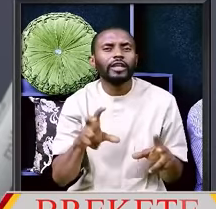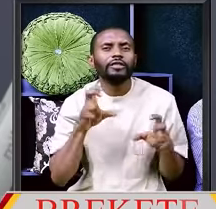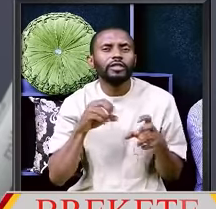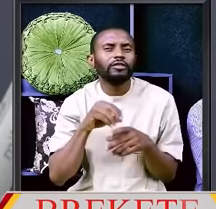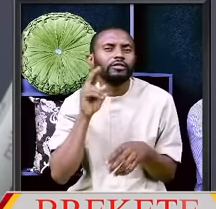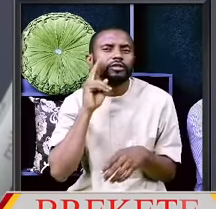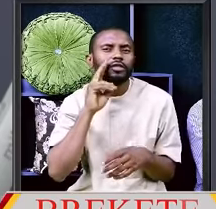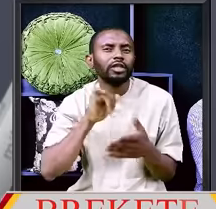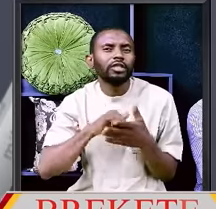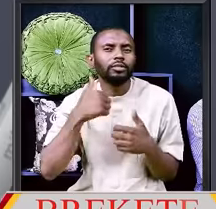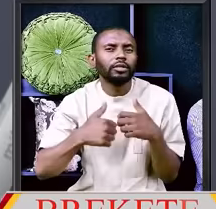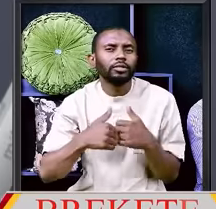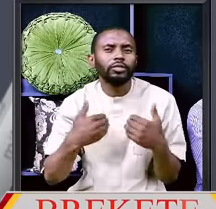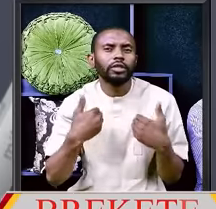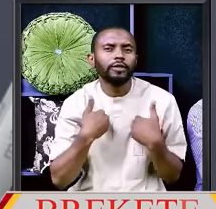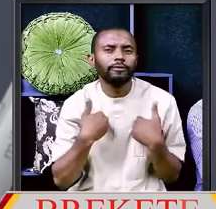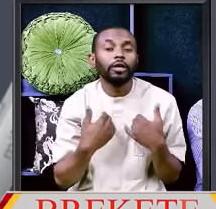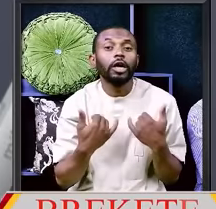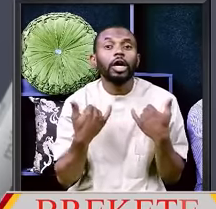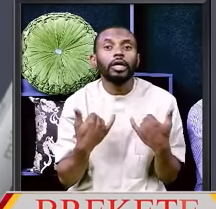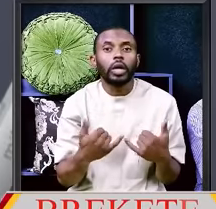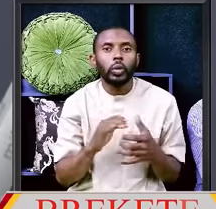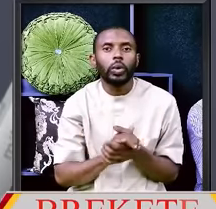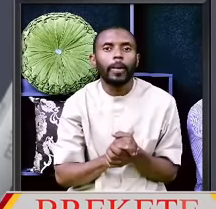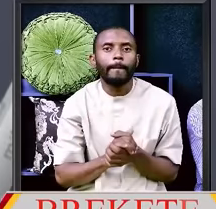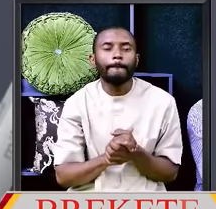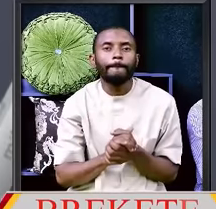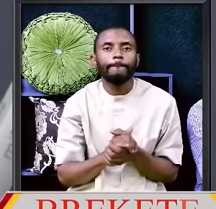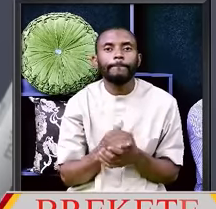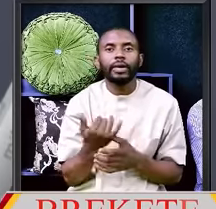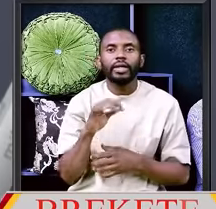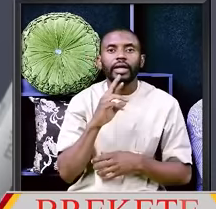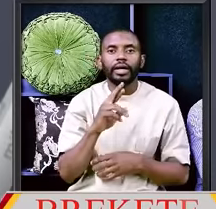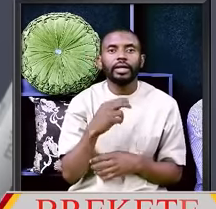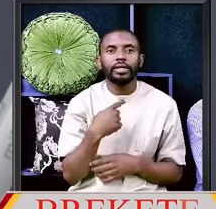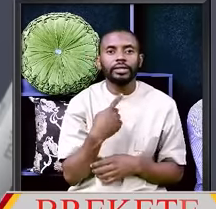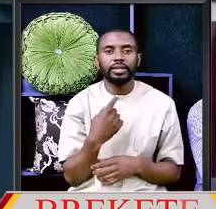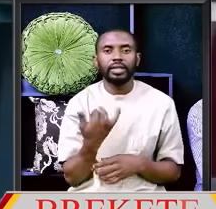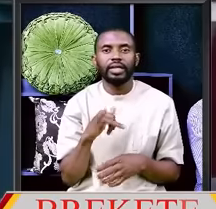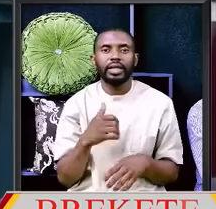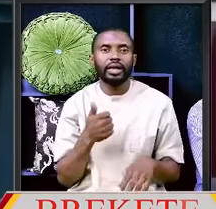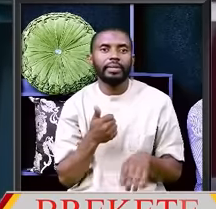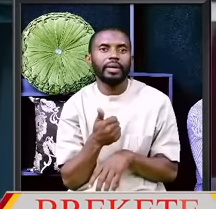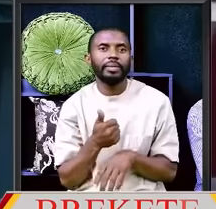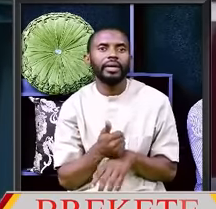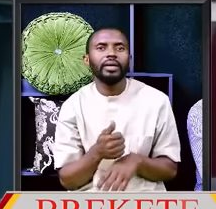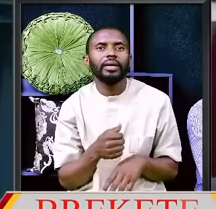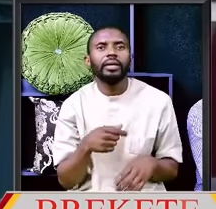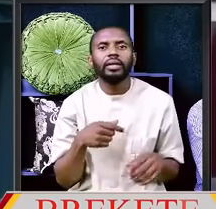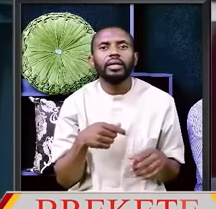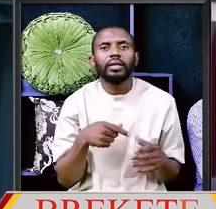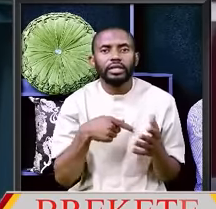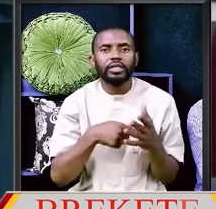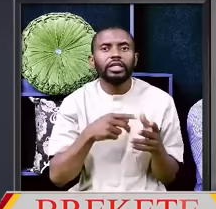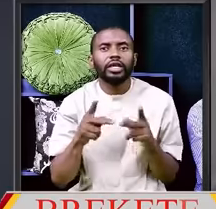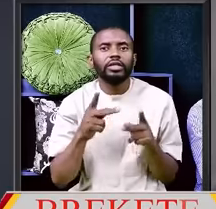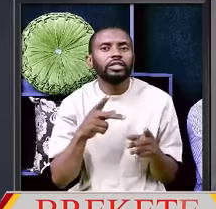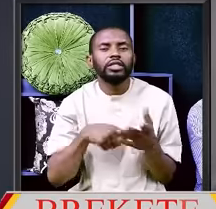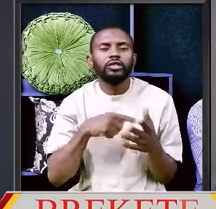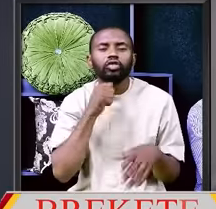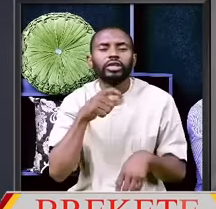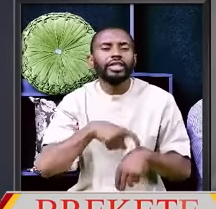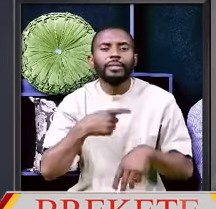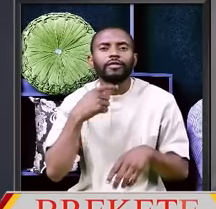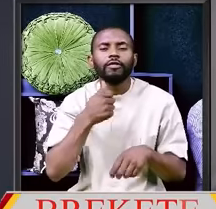affect us. Mm. Now, they are saying, they are blaming, this is not the time for blame game, this is not the time